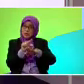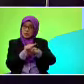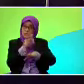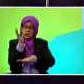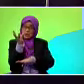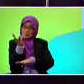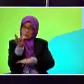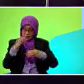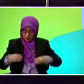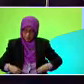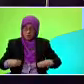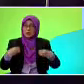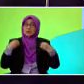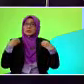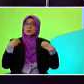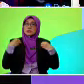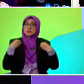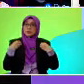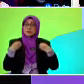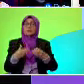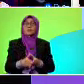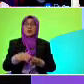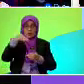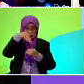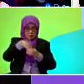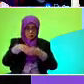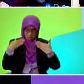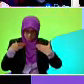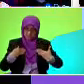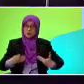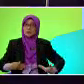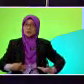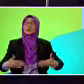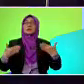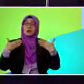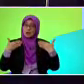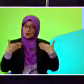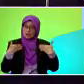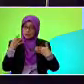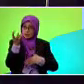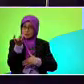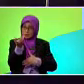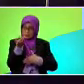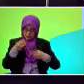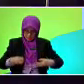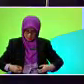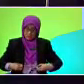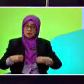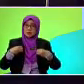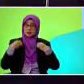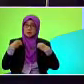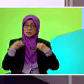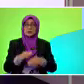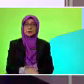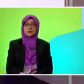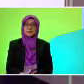in our body, we have microorganisms here? Yes, we have microorganisms inside our body. I see. I'm sure you've heard of